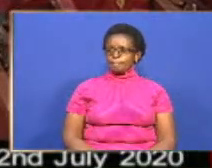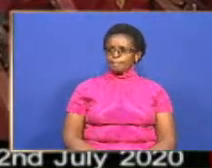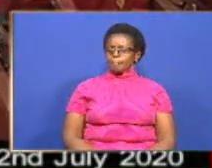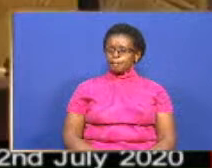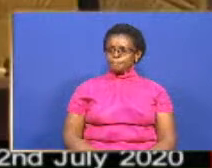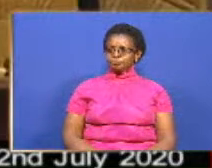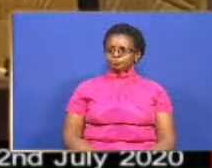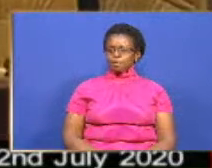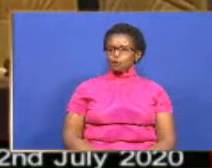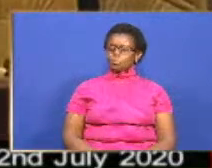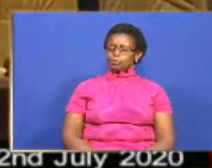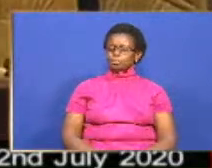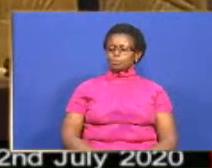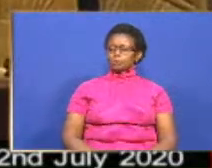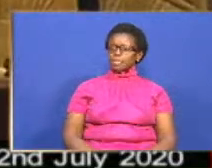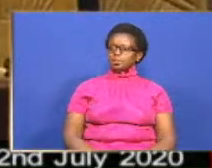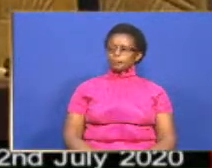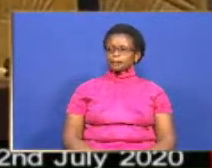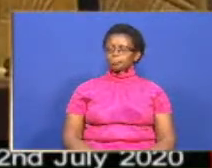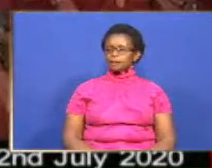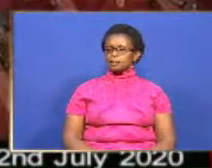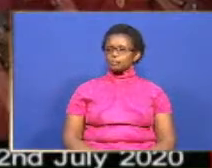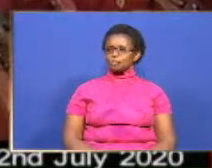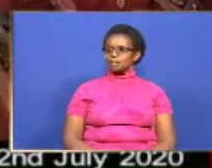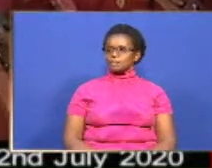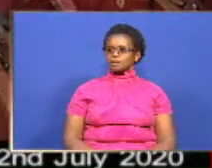The Leader of Majority.